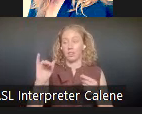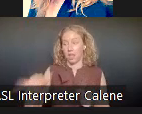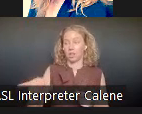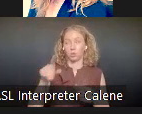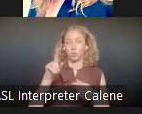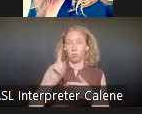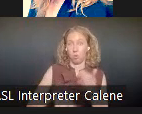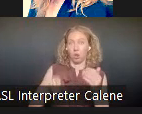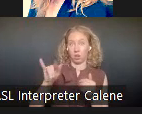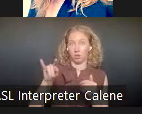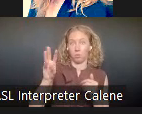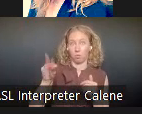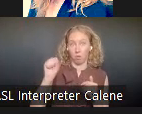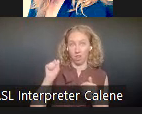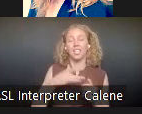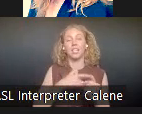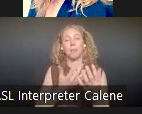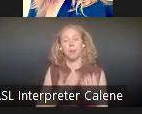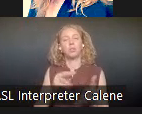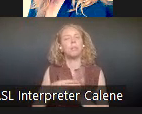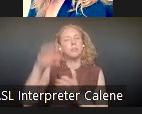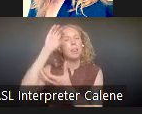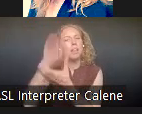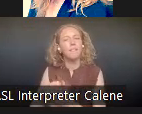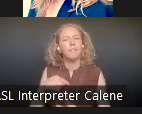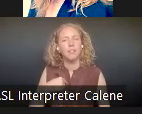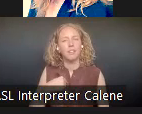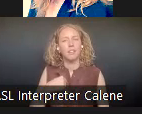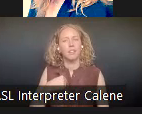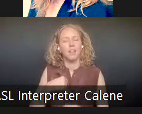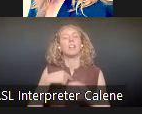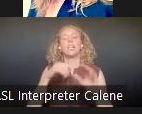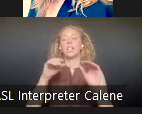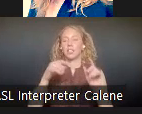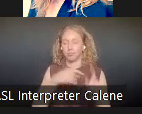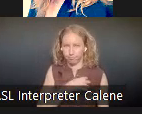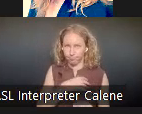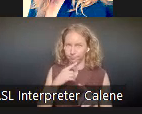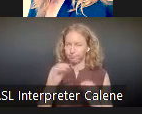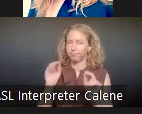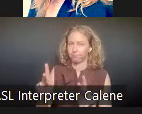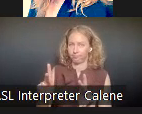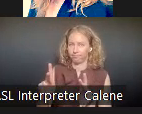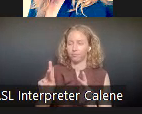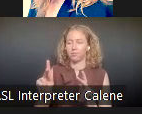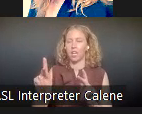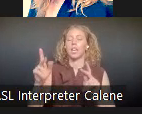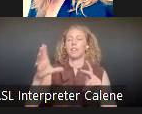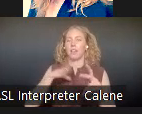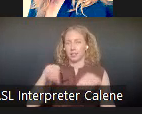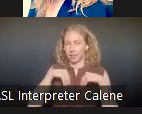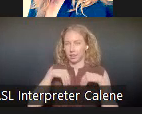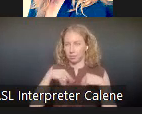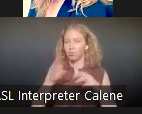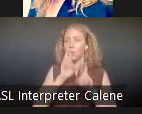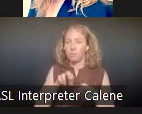was, then compassion is believing me enough to say, okay, we'll take the report.